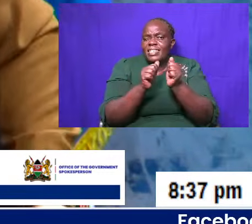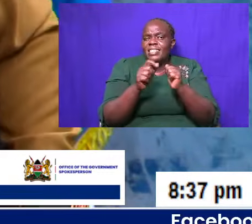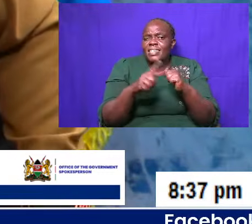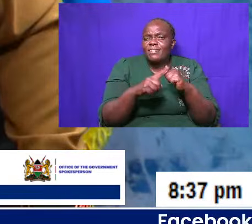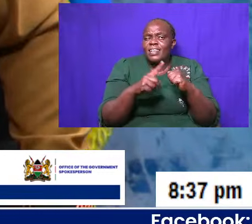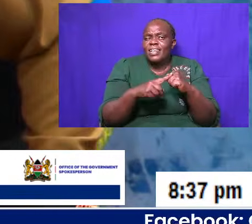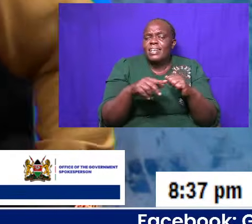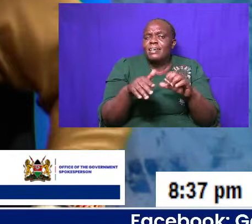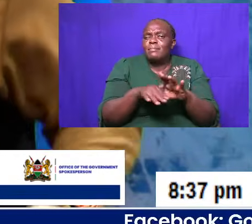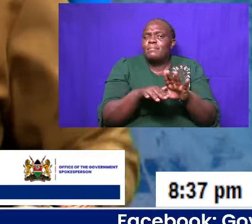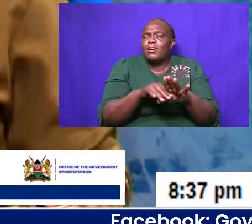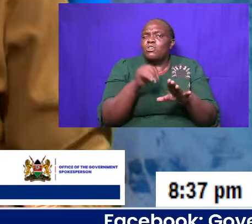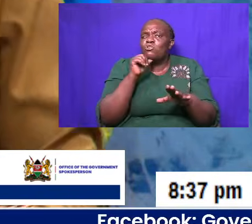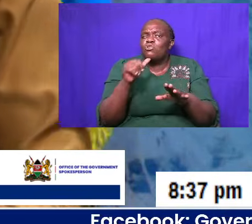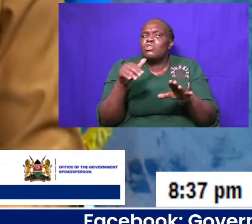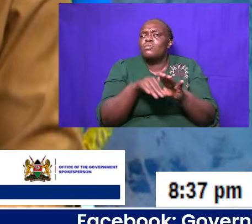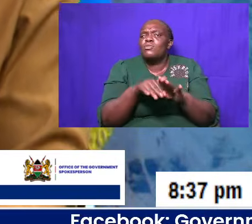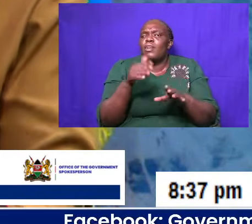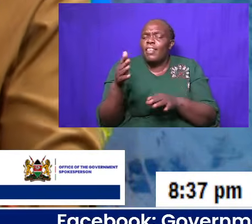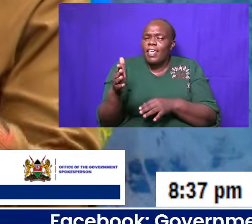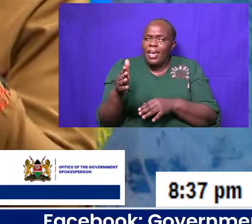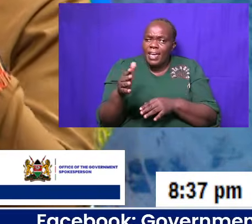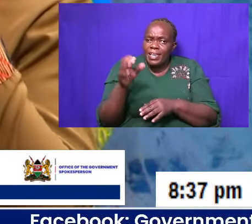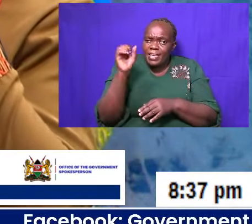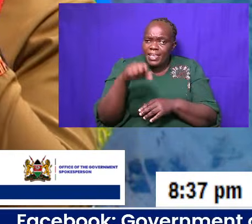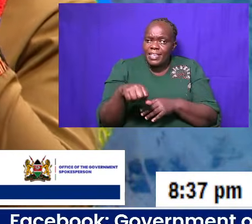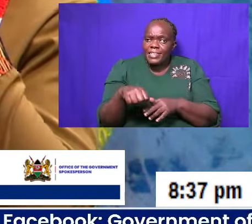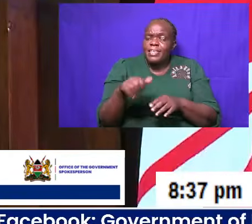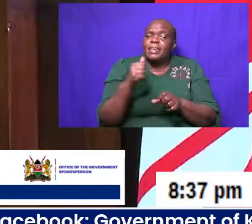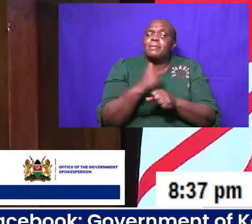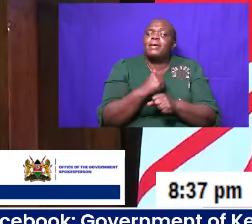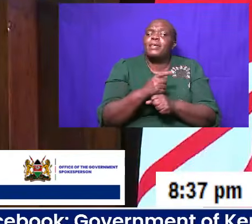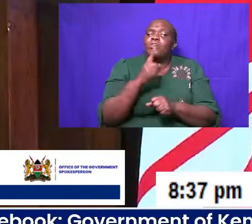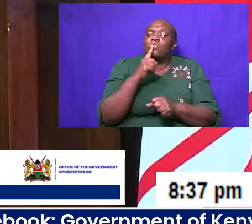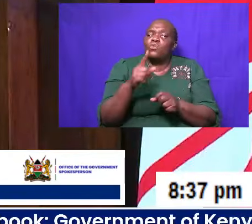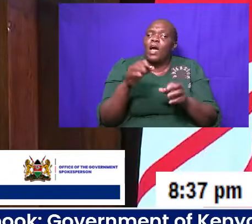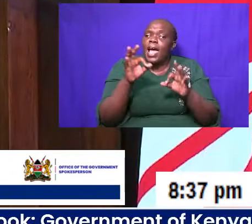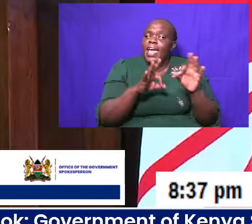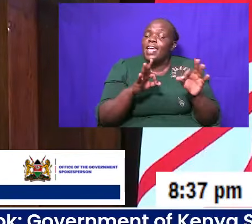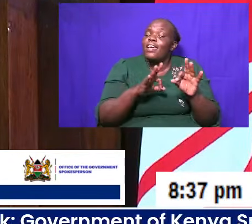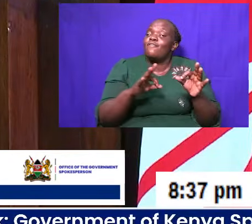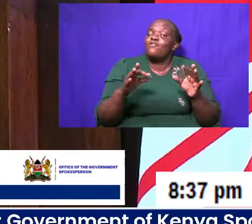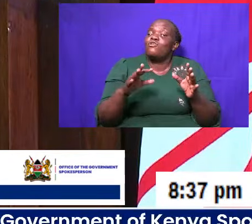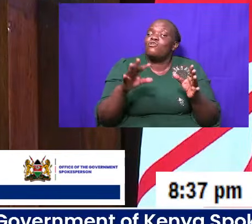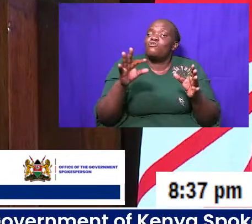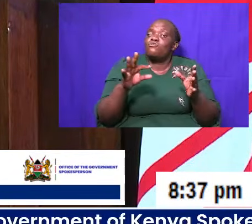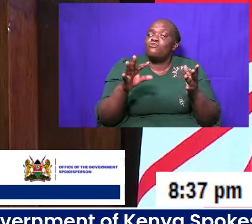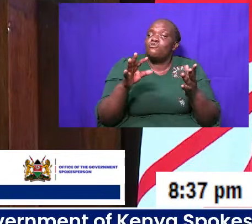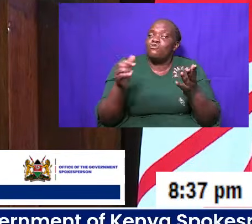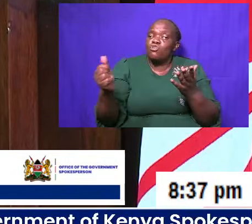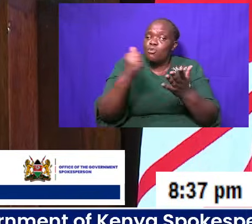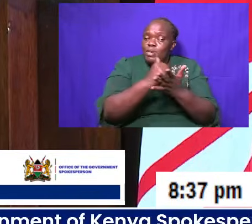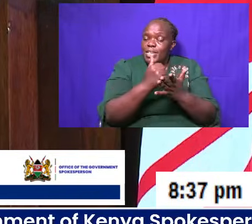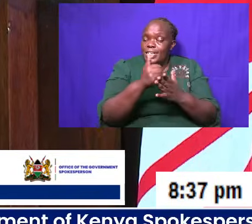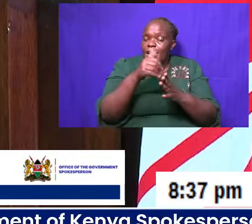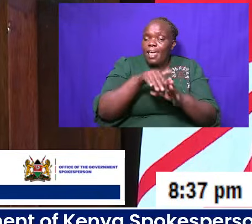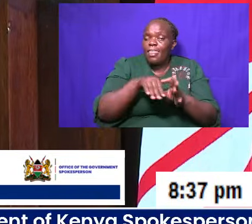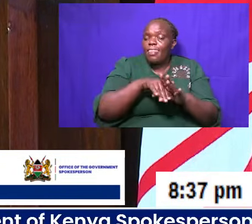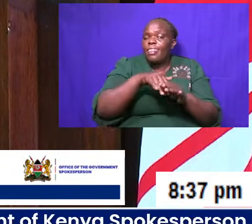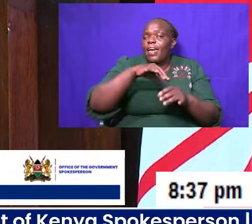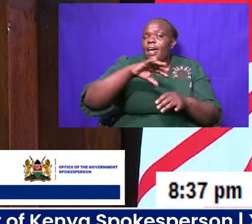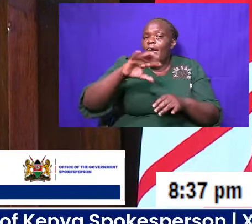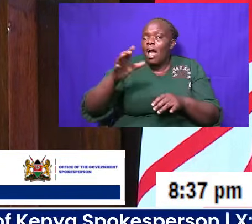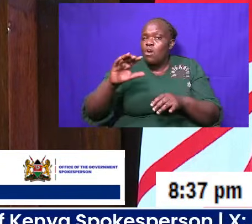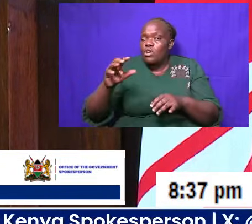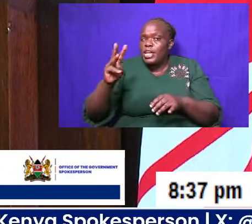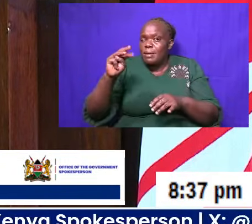members are not removed from the list sometimes back, yeah? Yes, and even ensuring that if you are nominated, in the counties, you